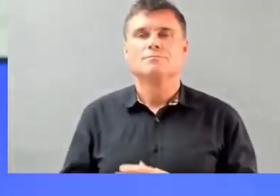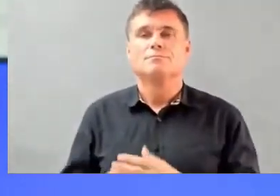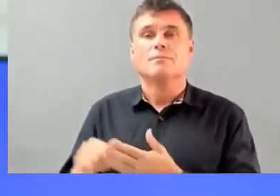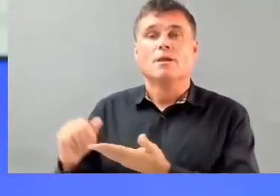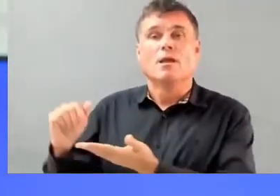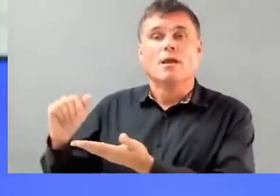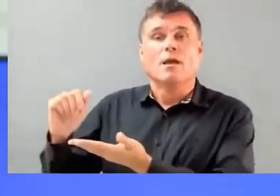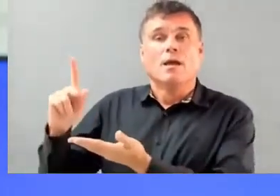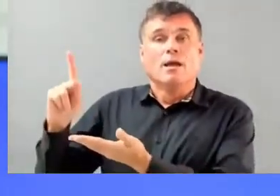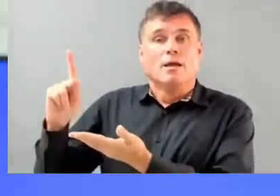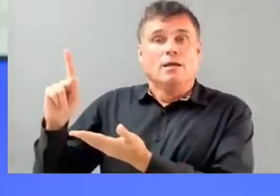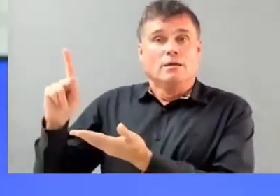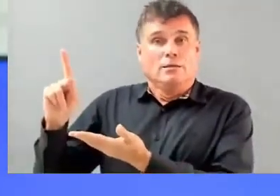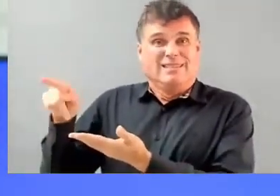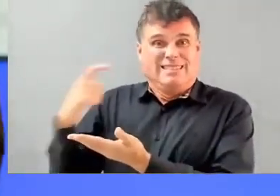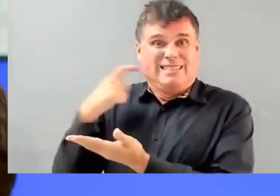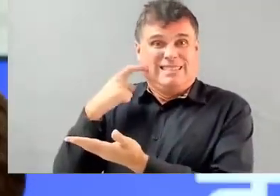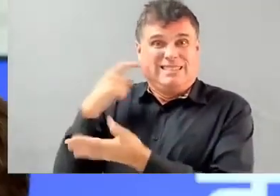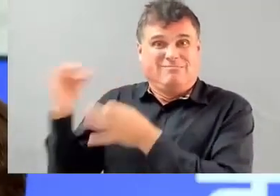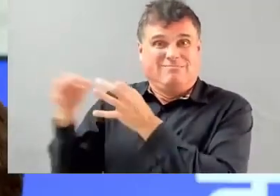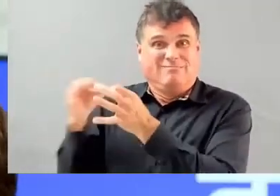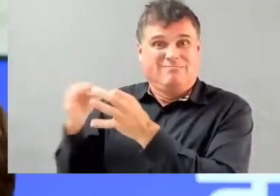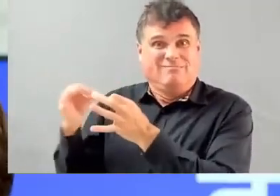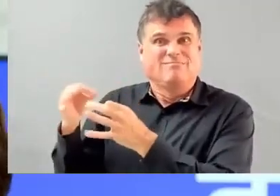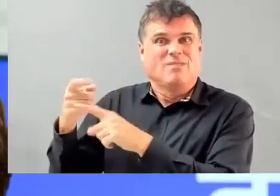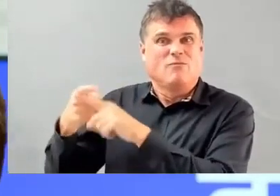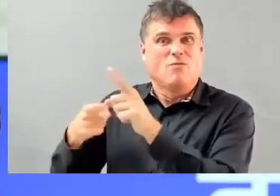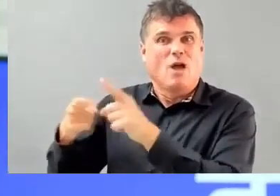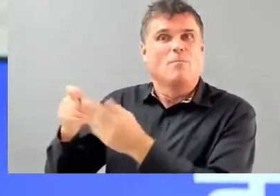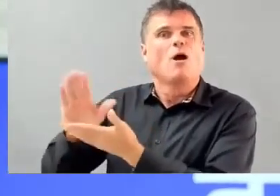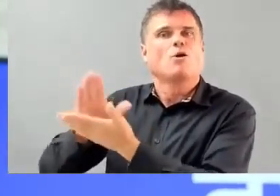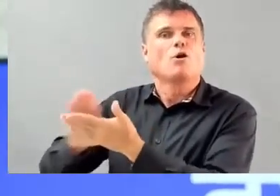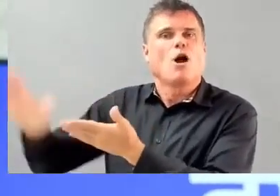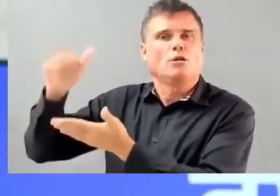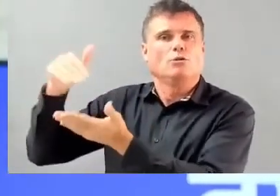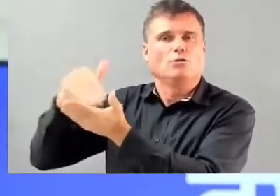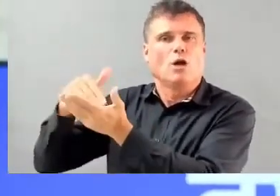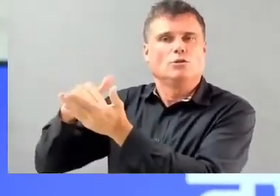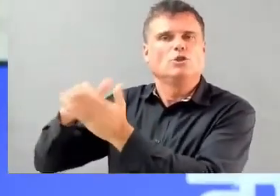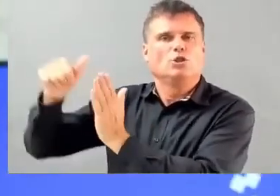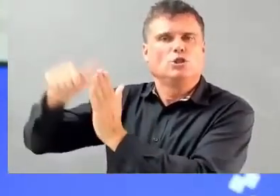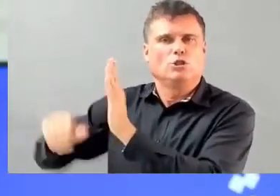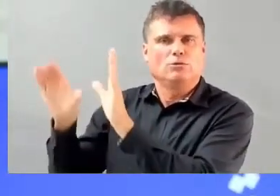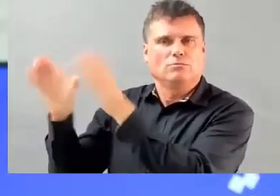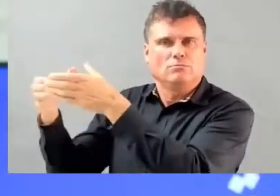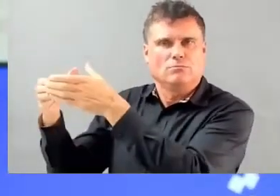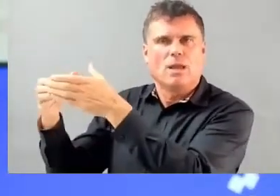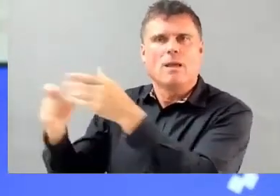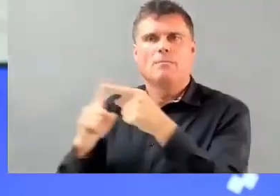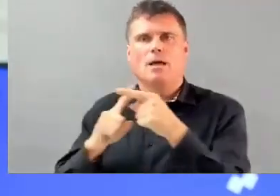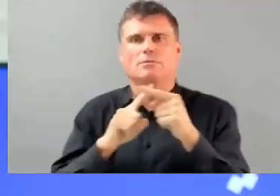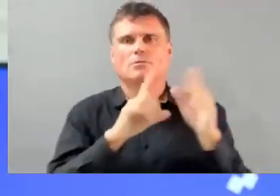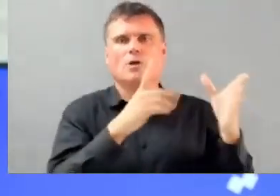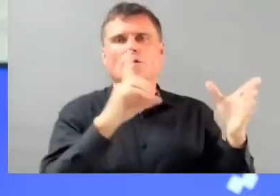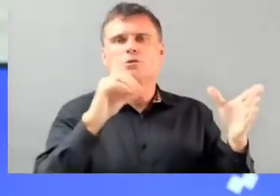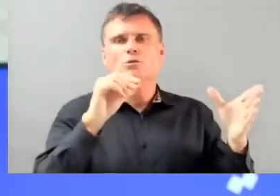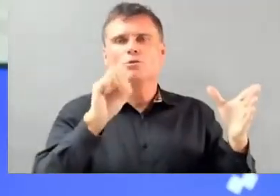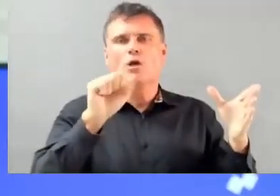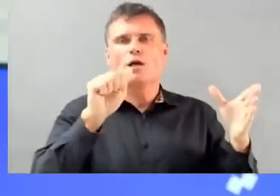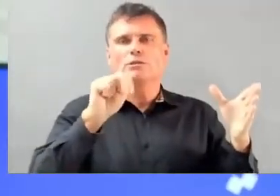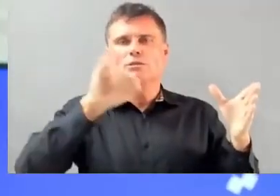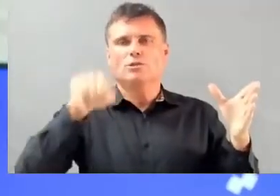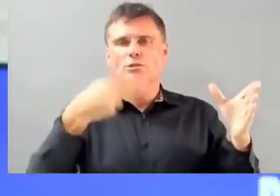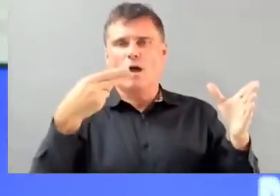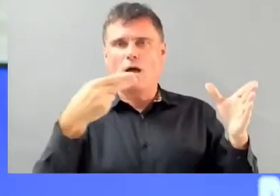College of Physicians and Surgeons, and Dr. Desange from Doctors of BC. What you've heard today is cooperation between